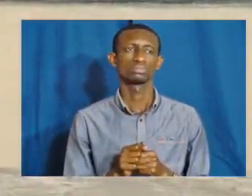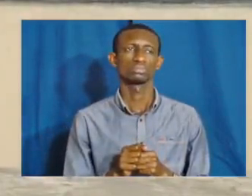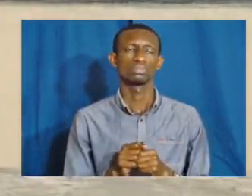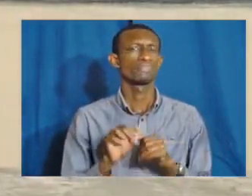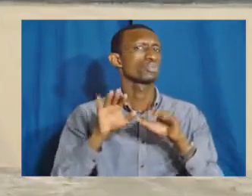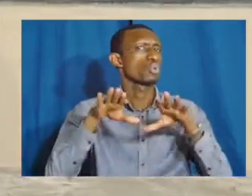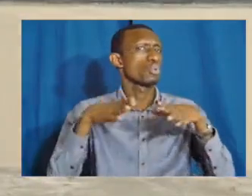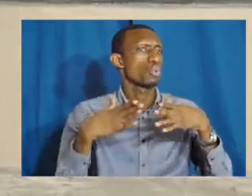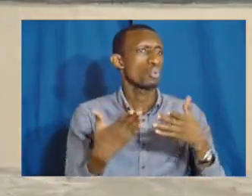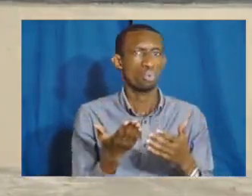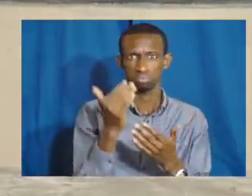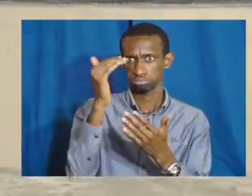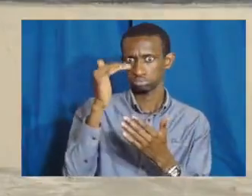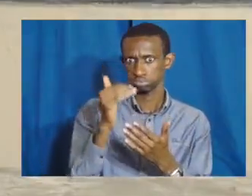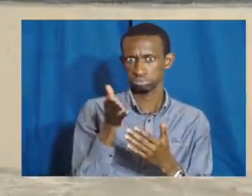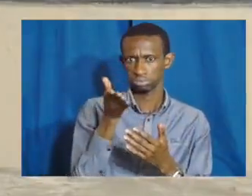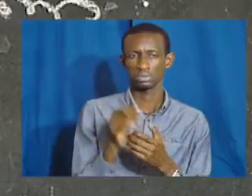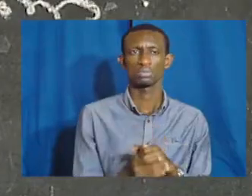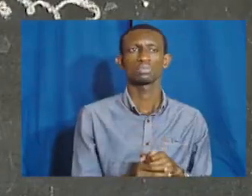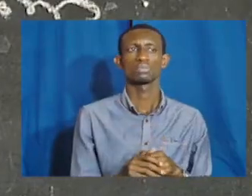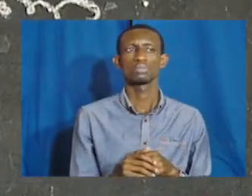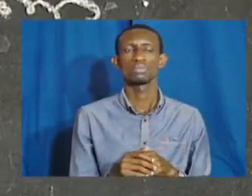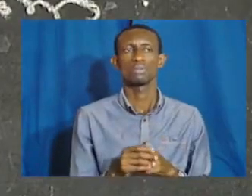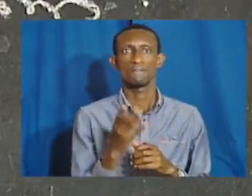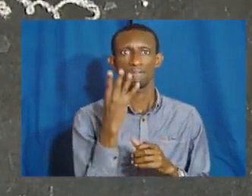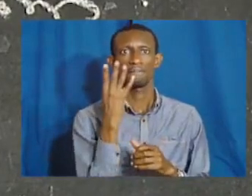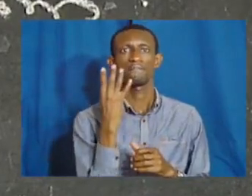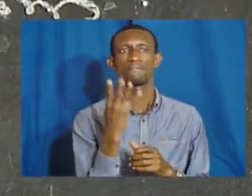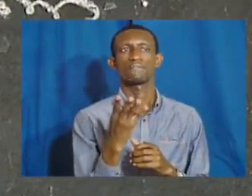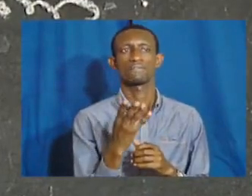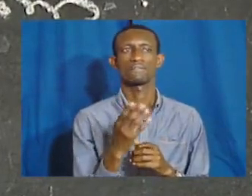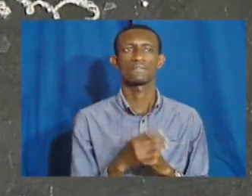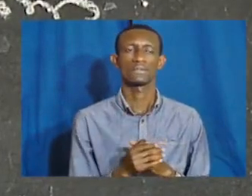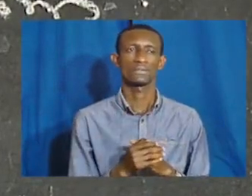All these fall under structural isomerism.